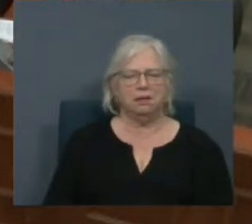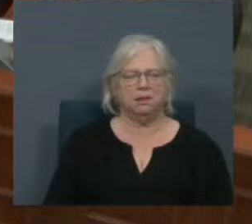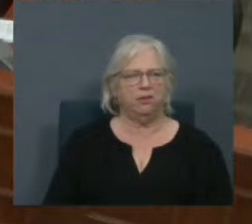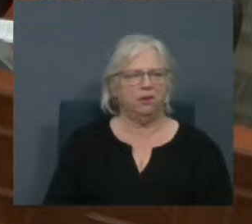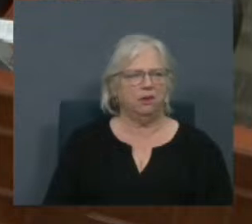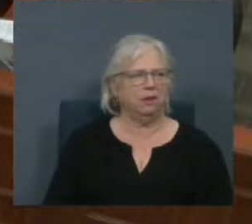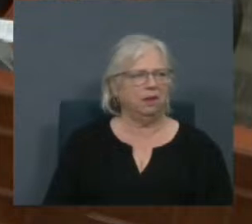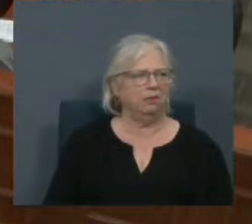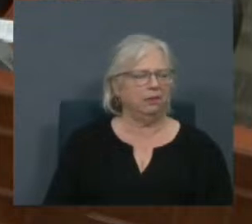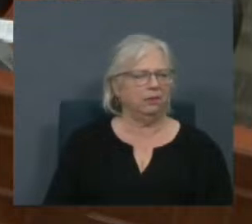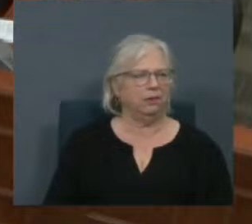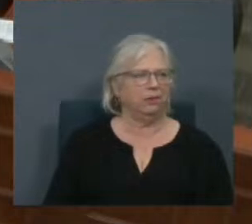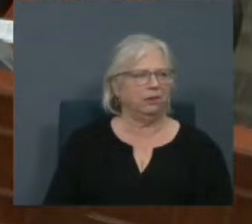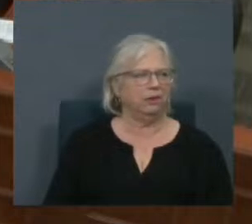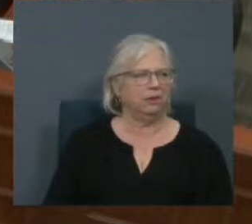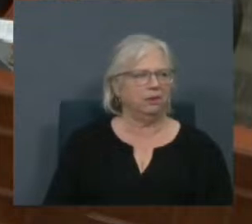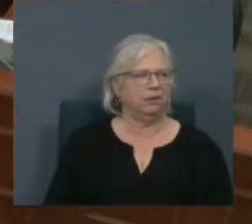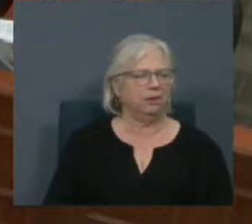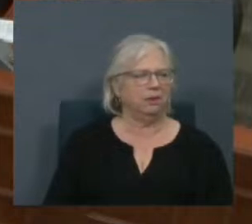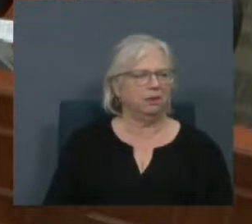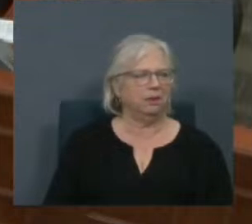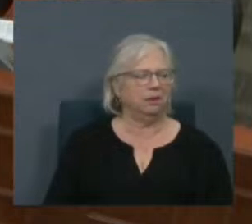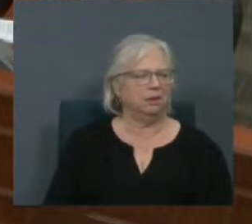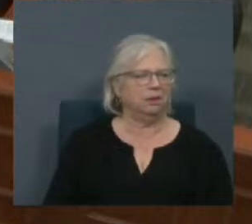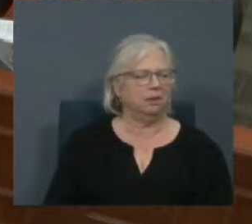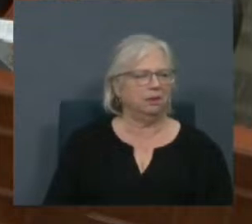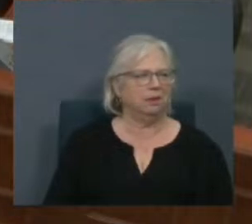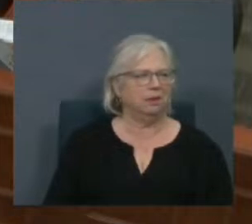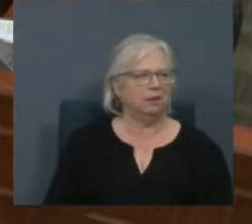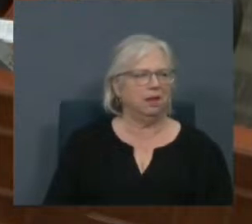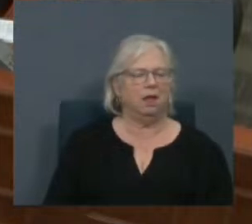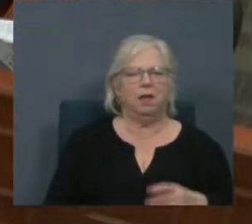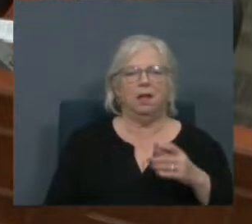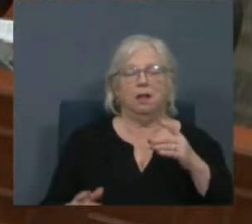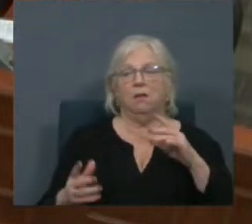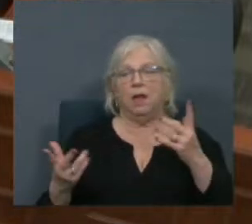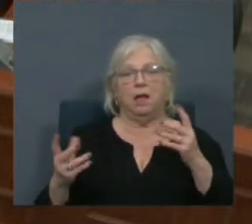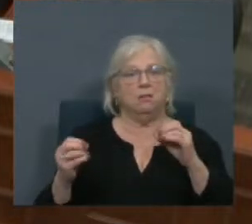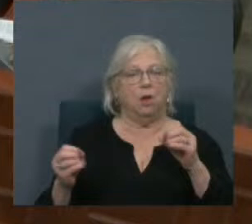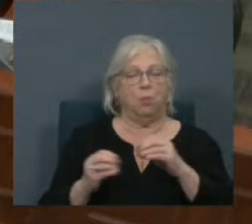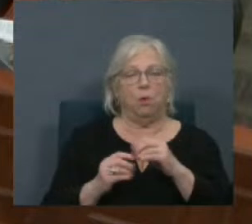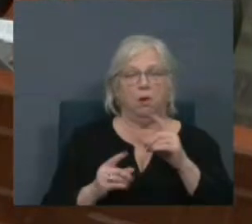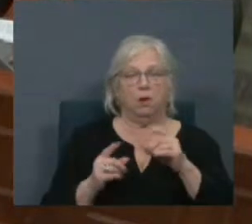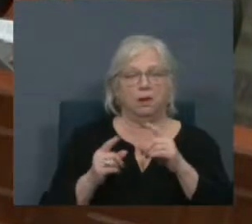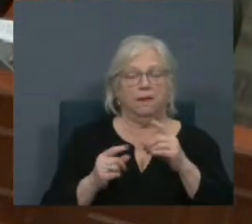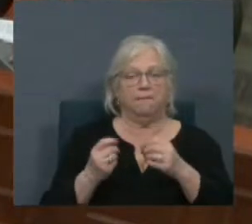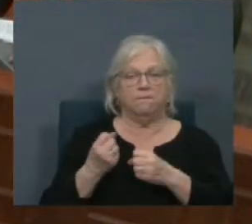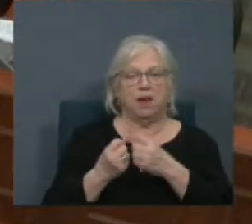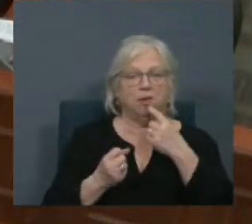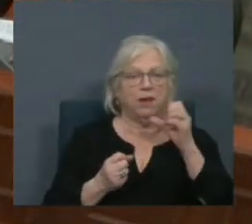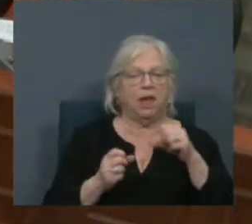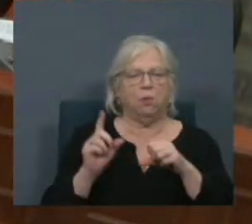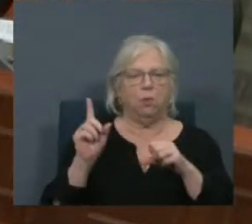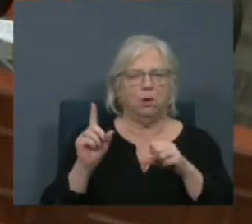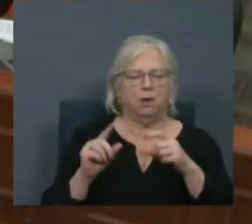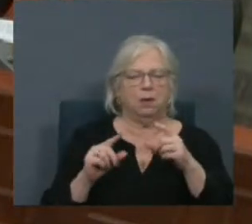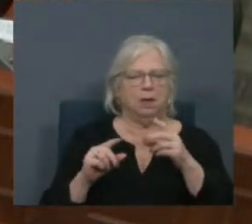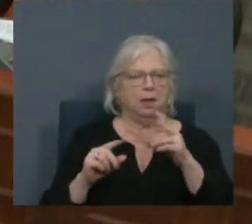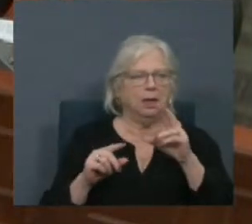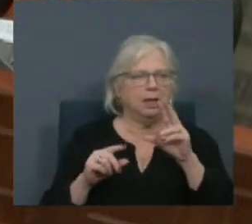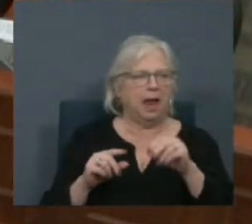Any more questions from the board? All those in favor, please say aye. Aye. All opposed, please say nay. Nay.